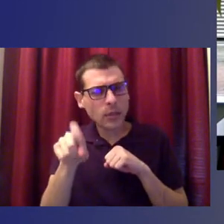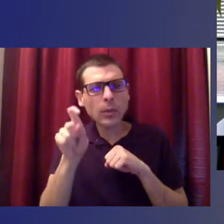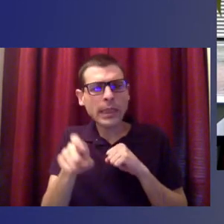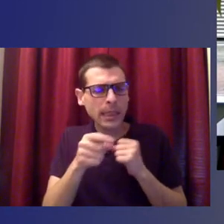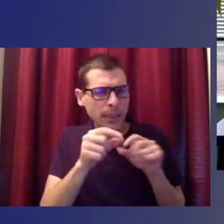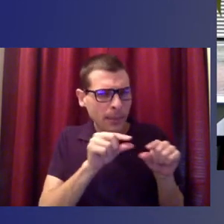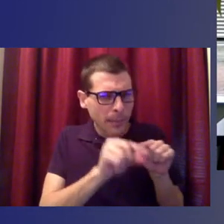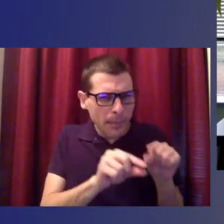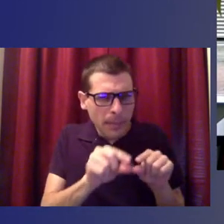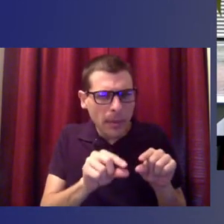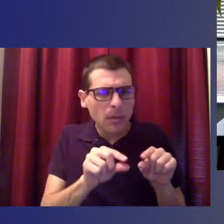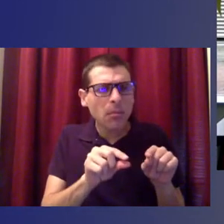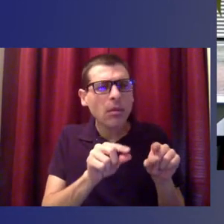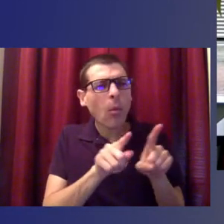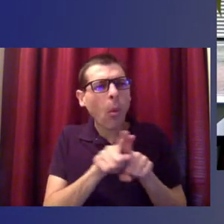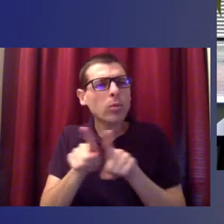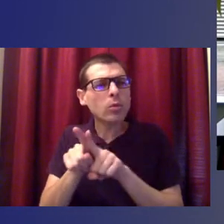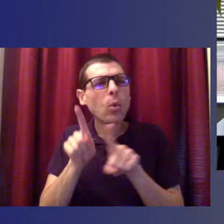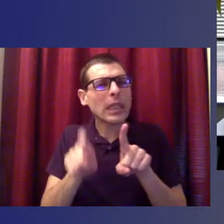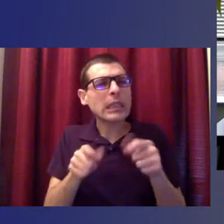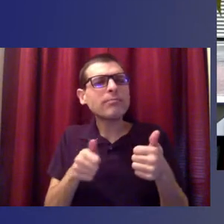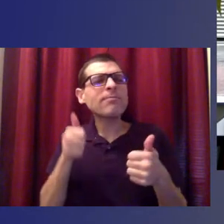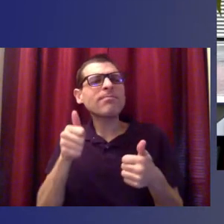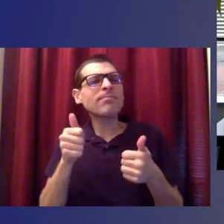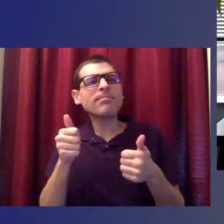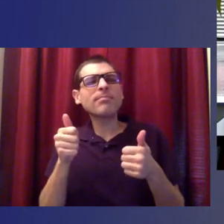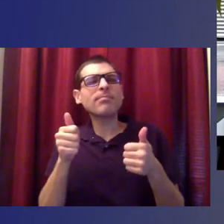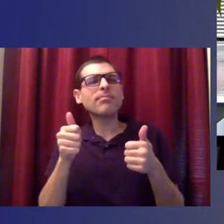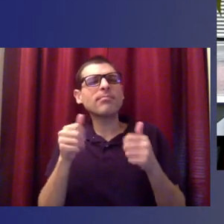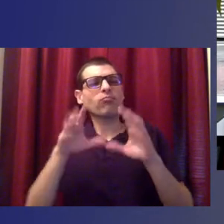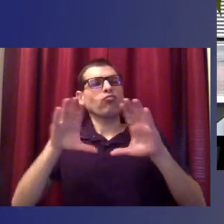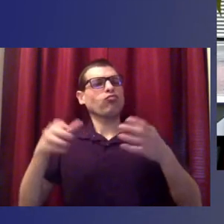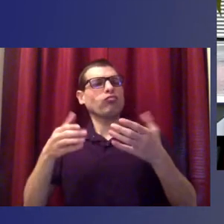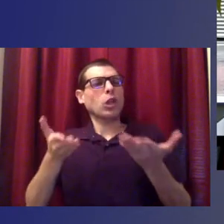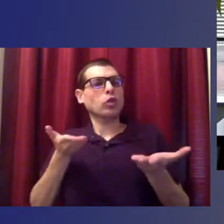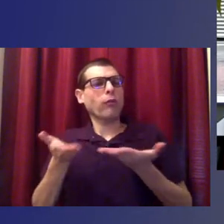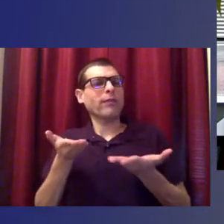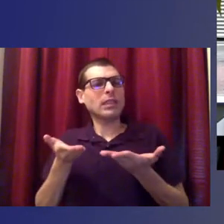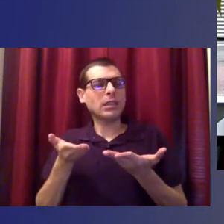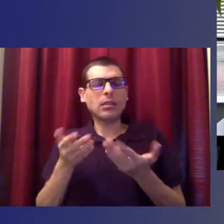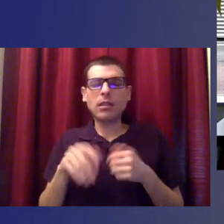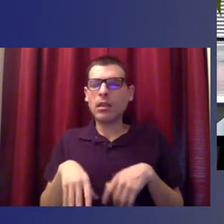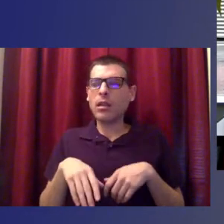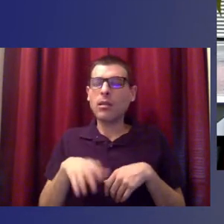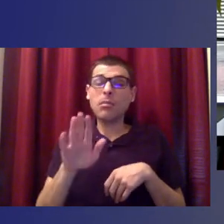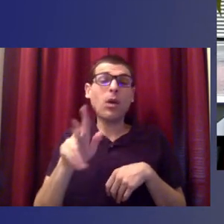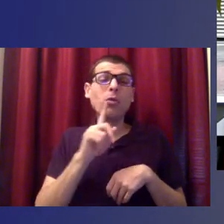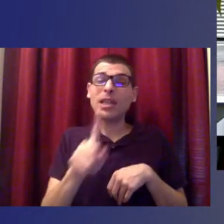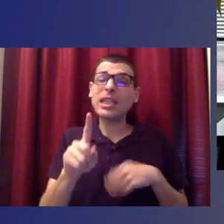we have, and this sounds kind of cheesy, but it's true, we have the collective knowledge here in our community.